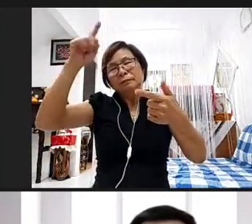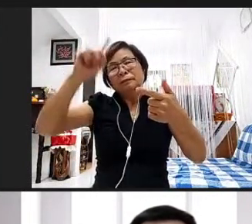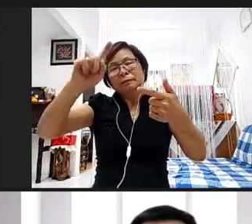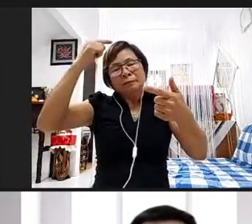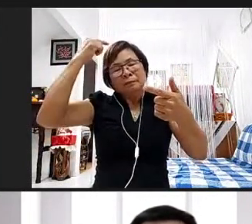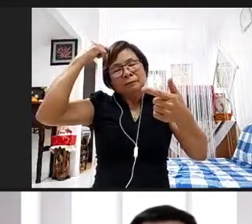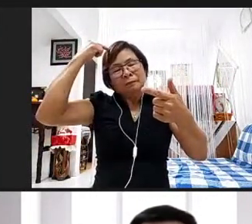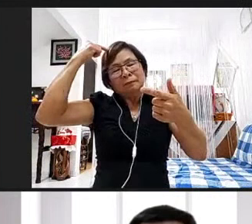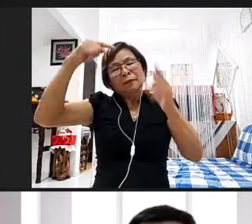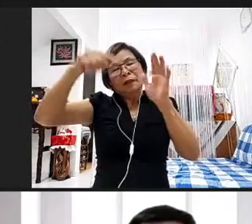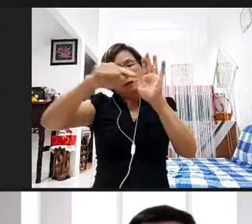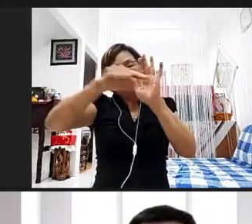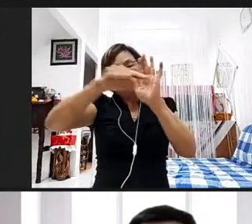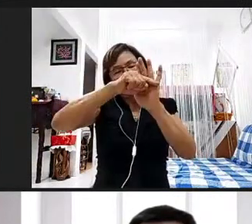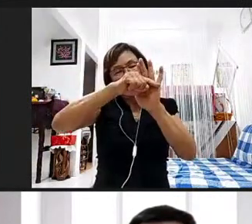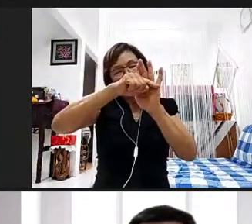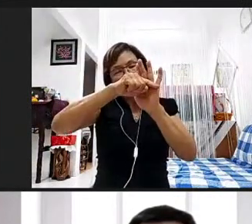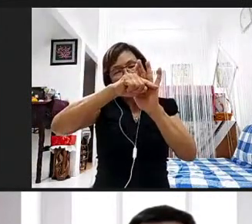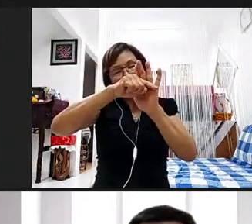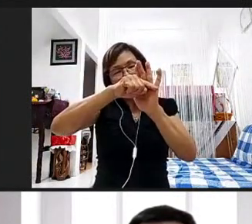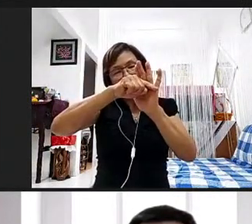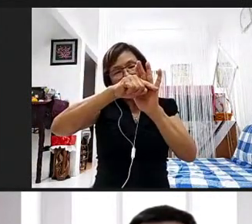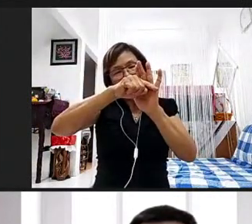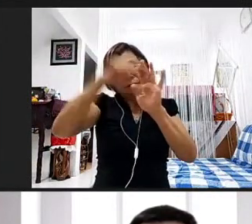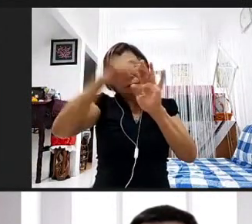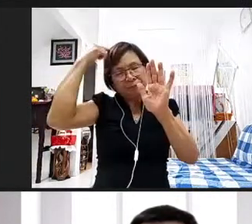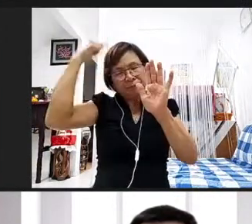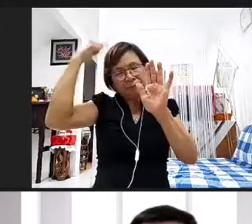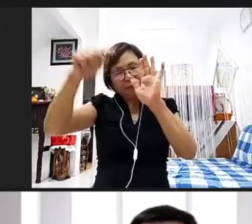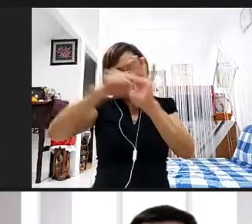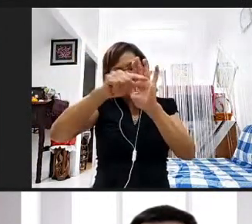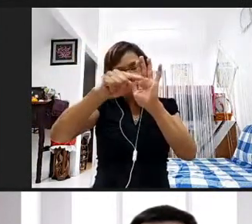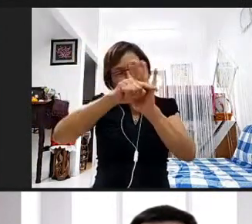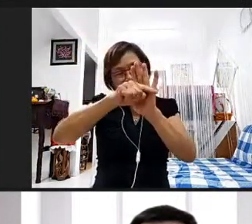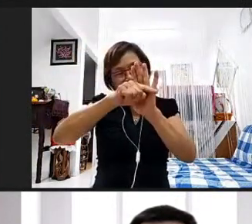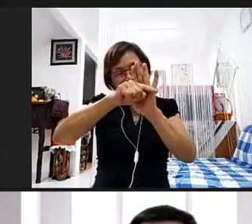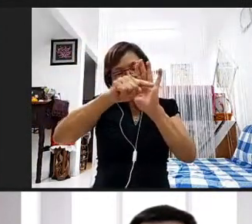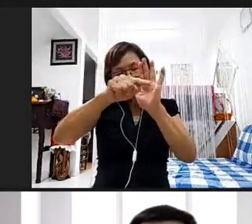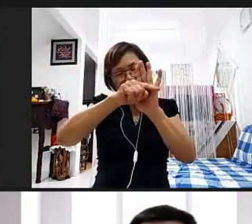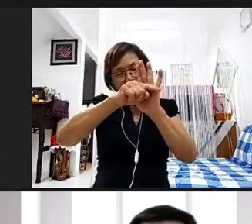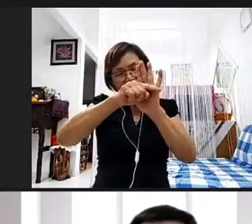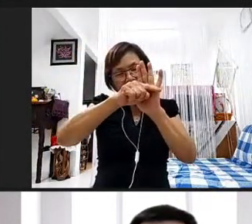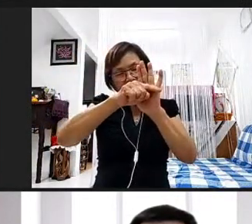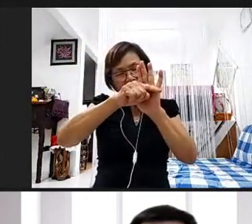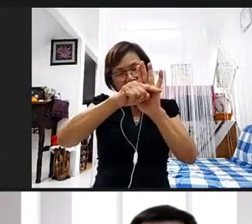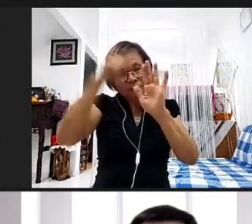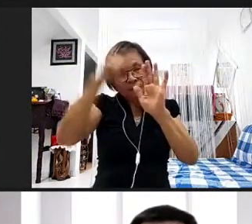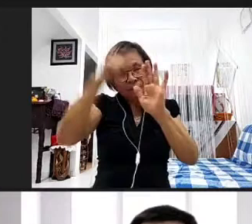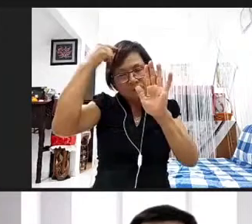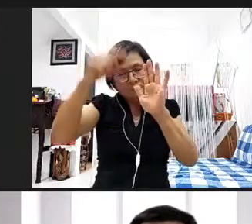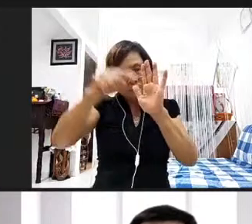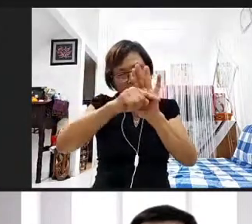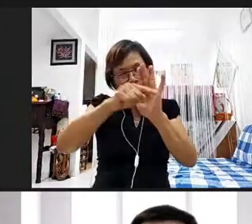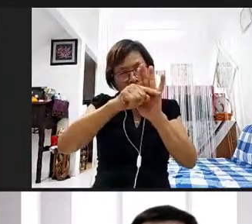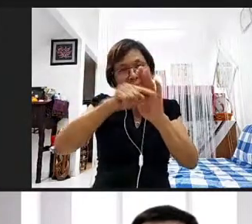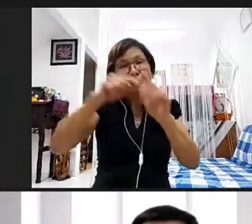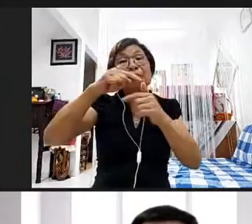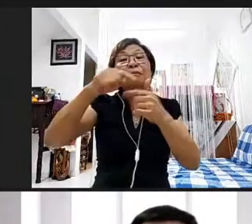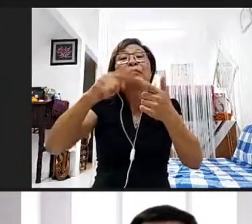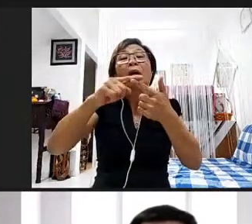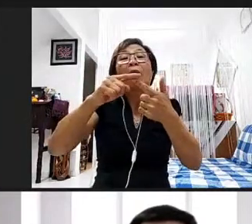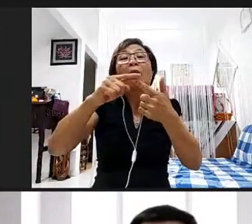the negative effect of persisting with this negative emotion and negative thoughts. Okay? The third method